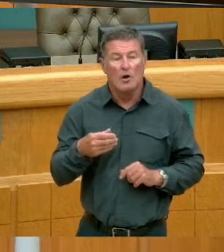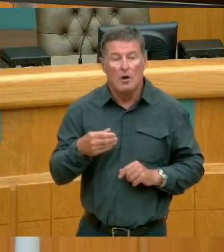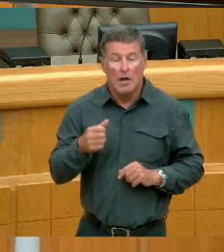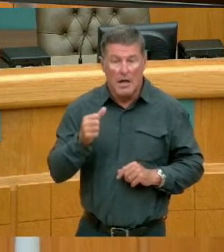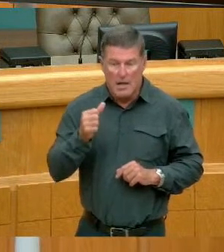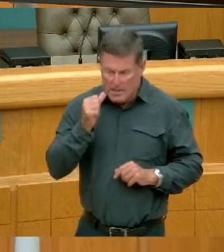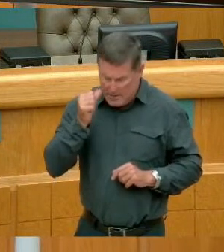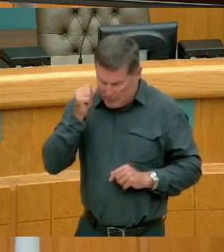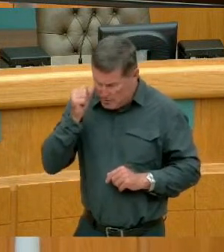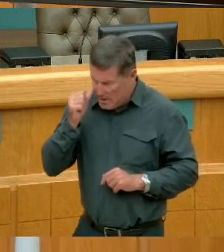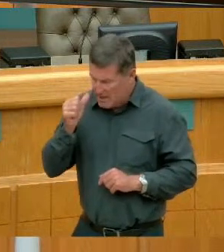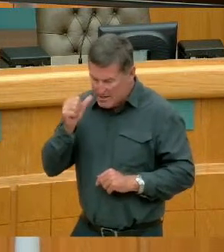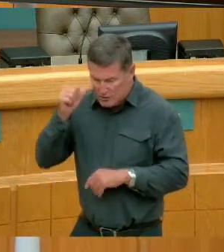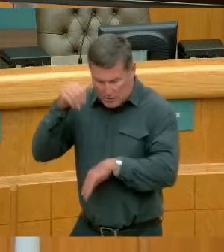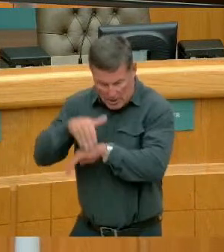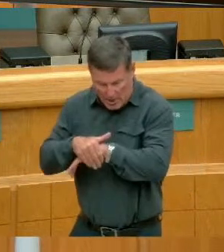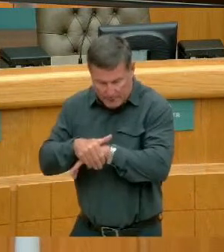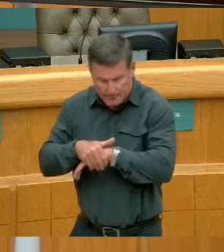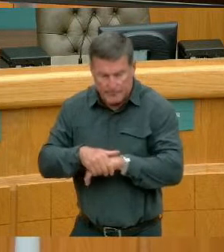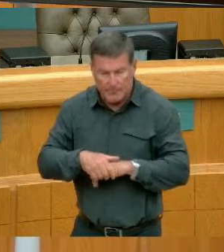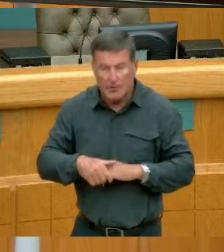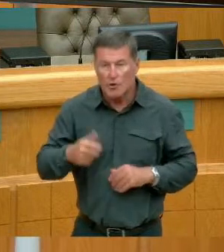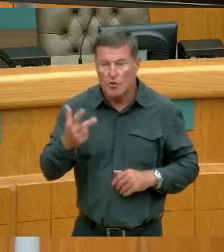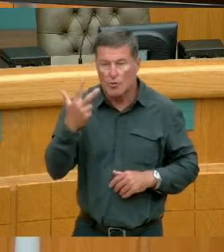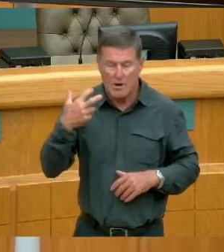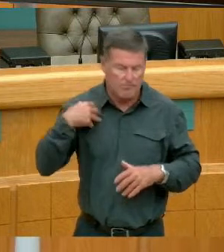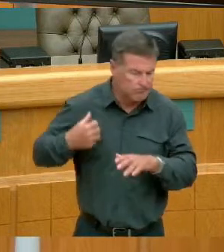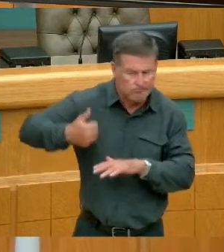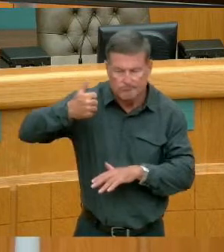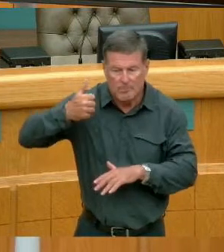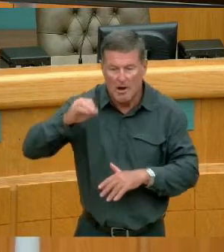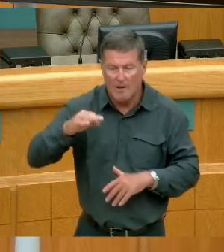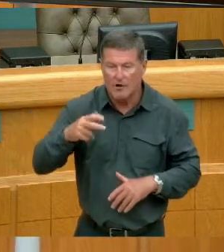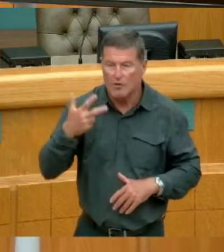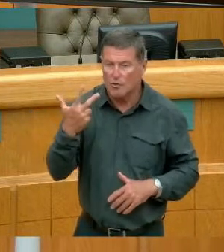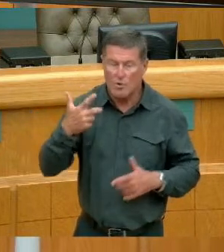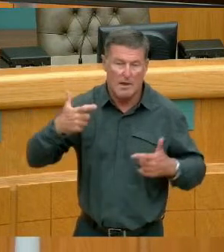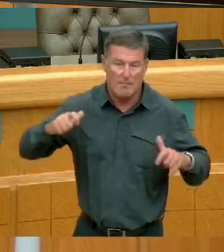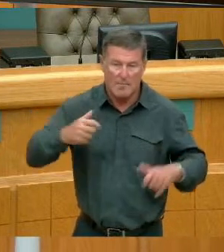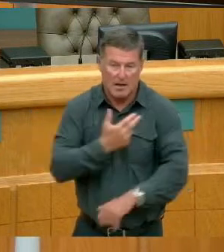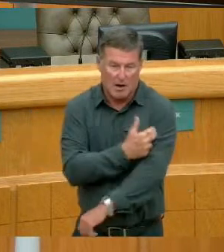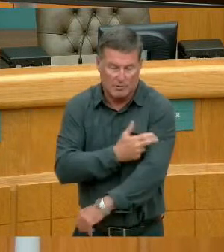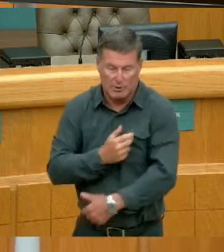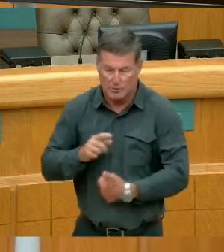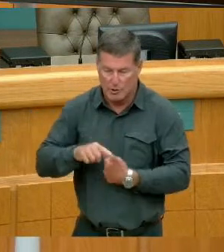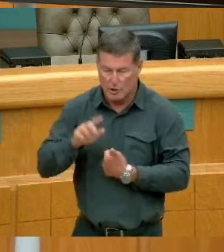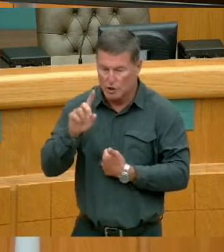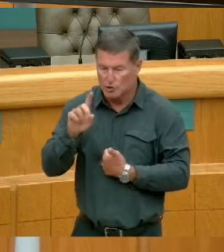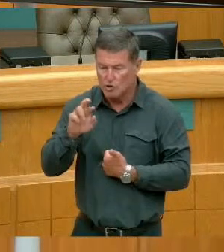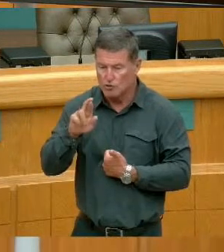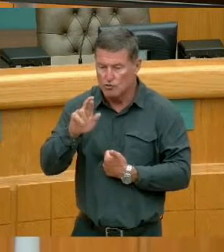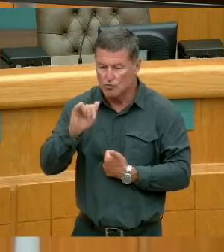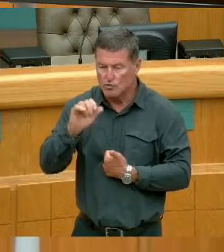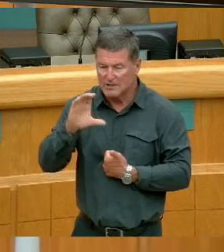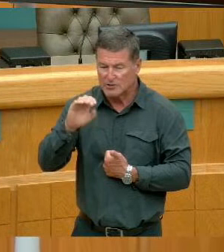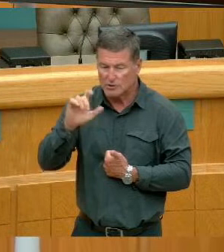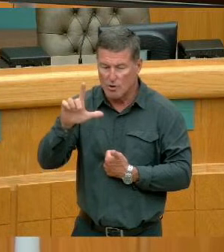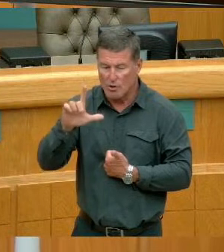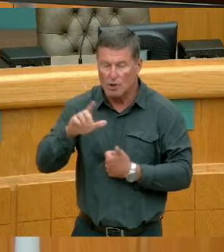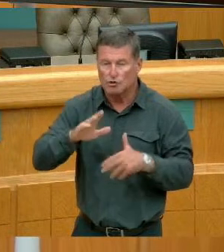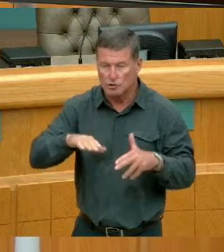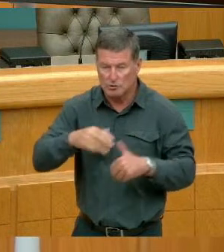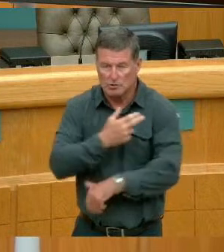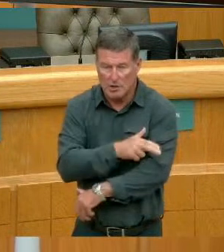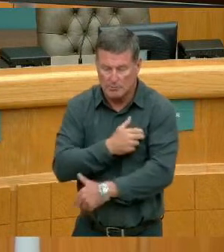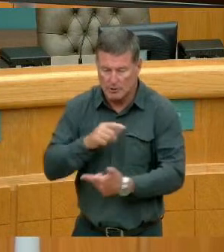or CMOs, both in some cases, of our 3 major hospitals, Driscoll Children's Hospital, HCA, and Christus